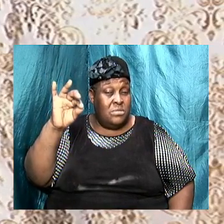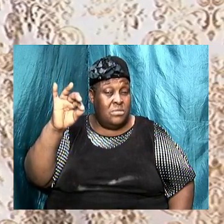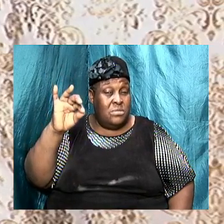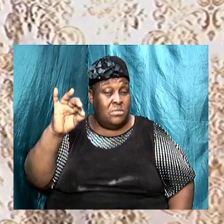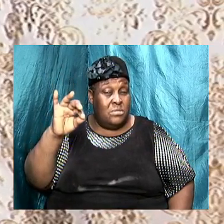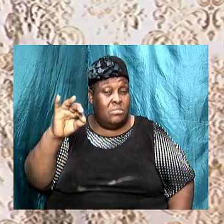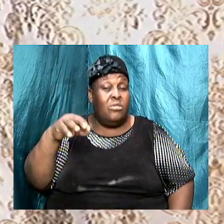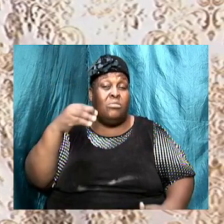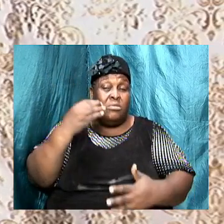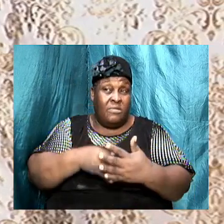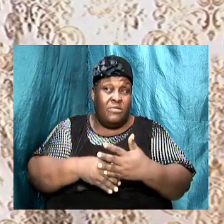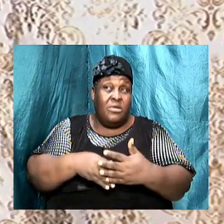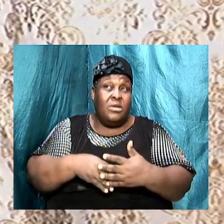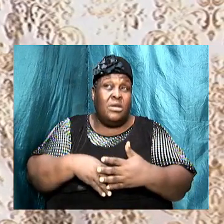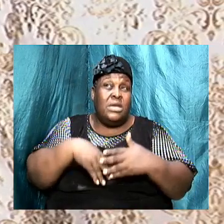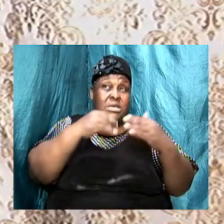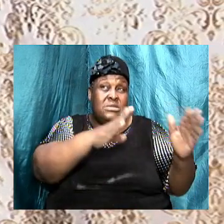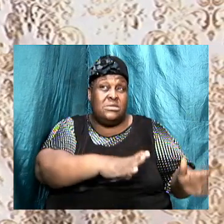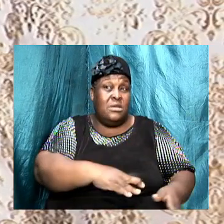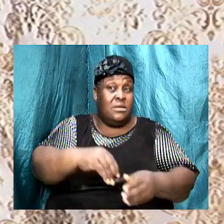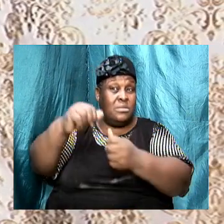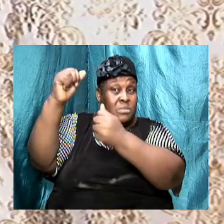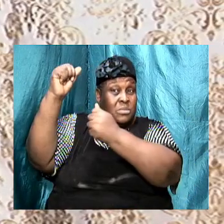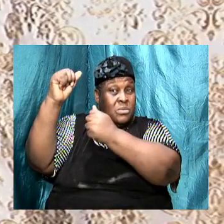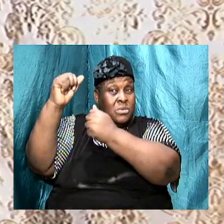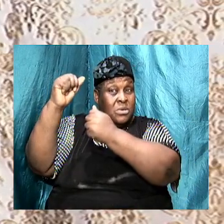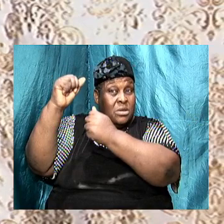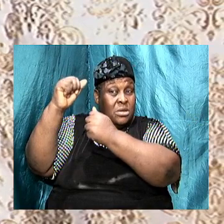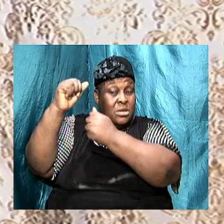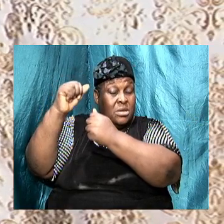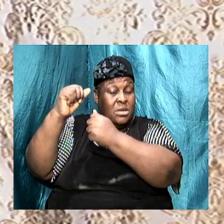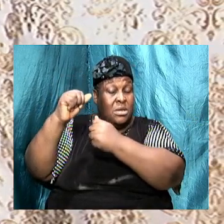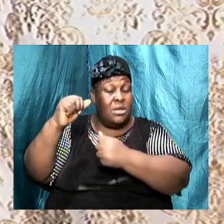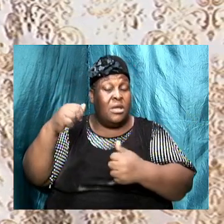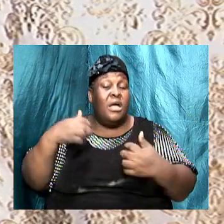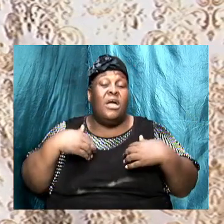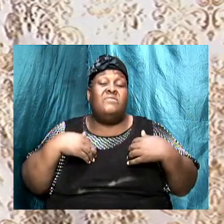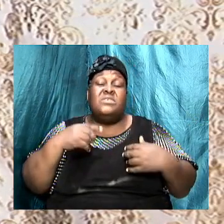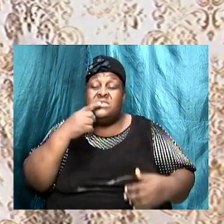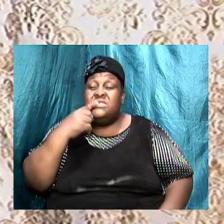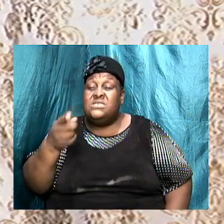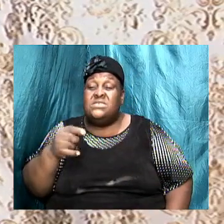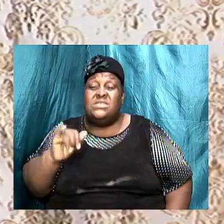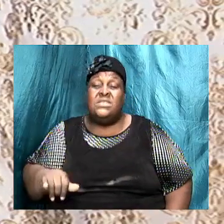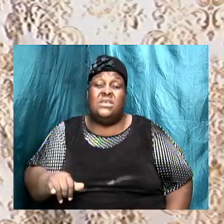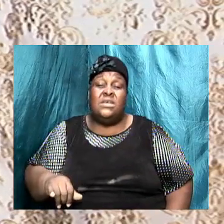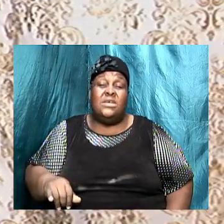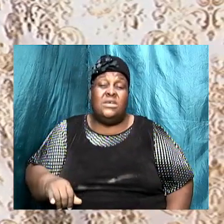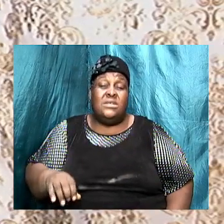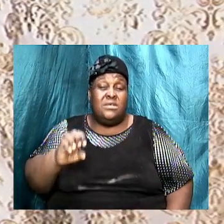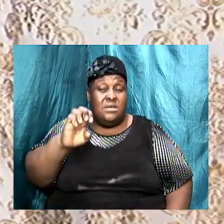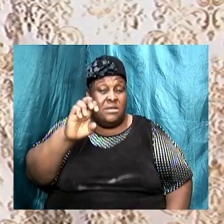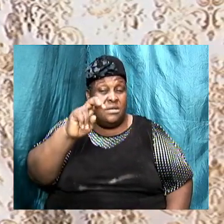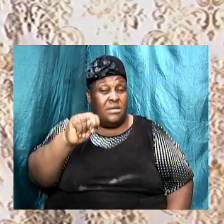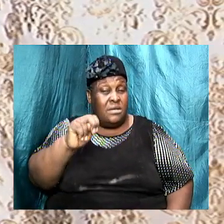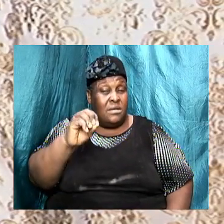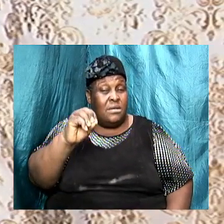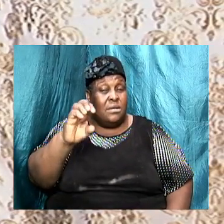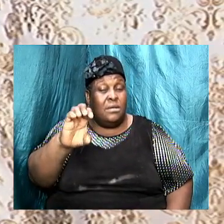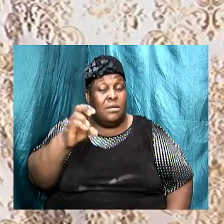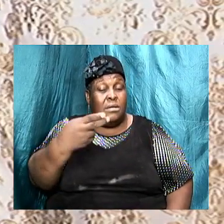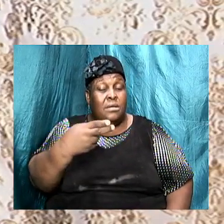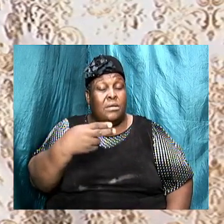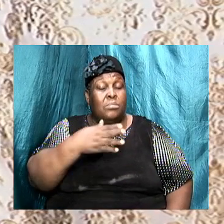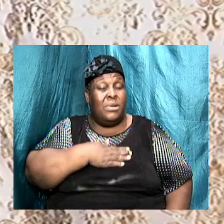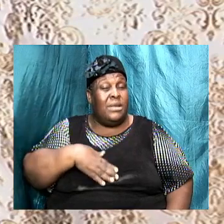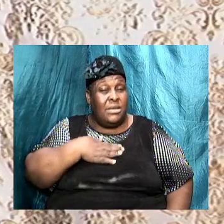But before his translation, he had this saying that he pleased the Lord. I wonder